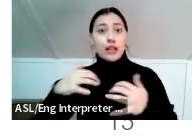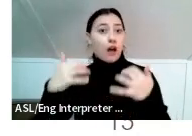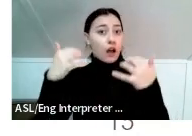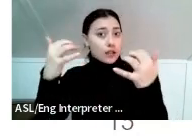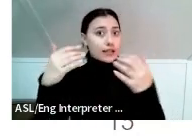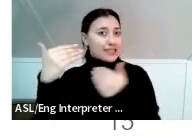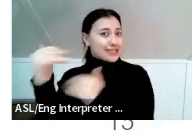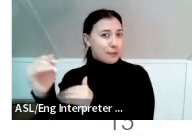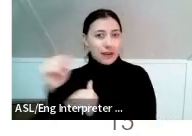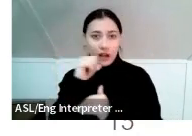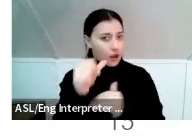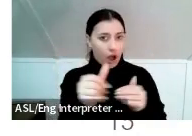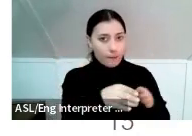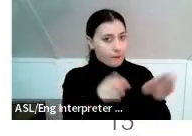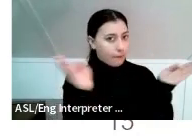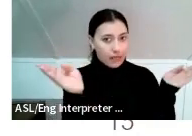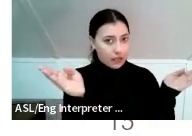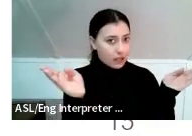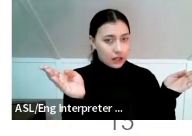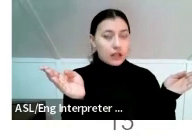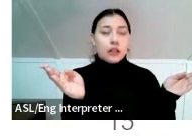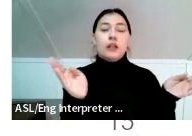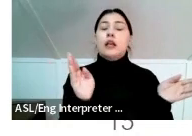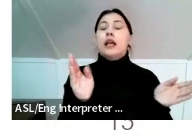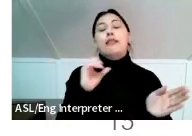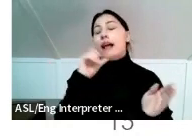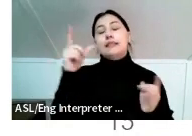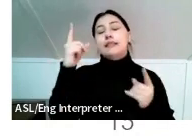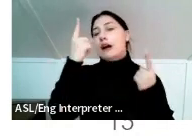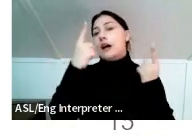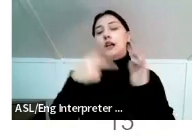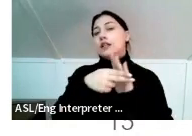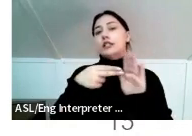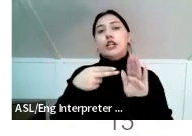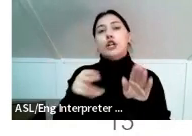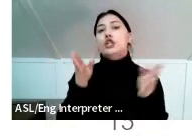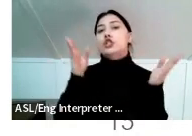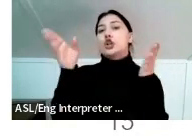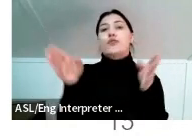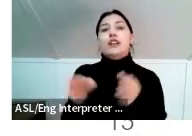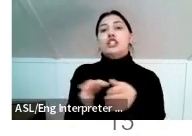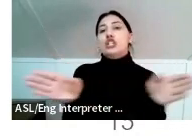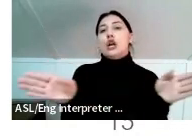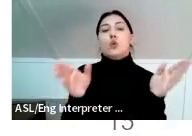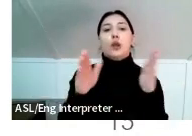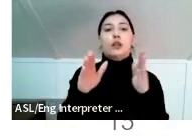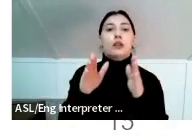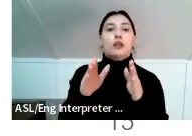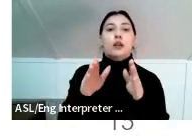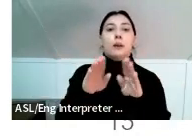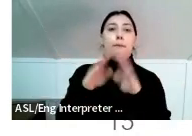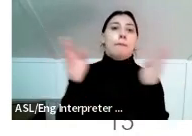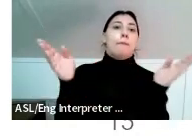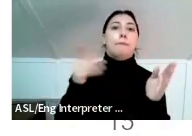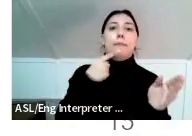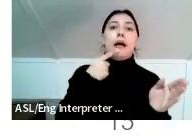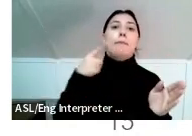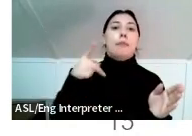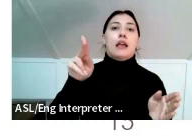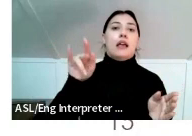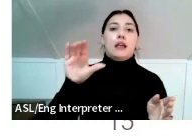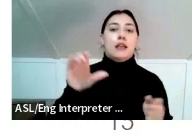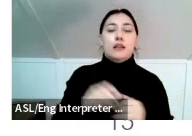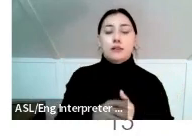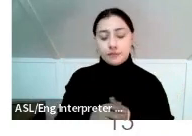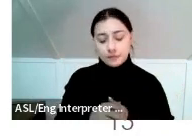is not considered to be serving specific portions of the general public for this program. If a school